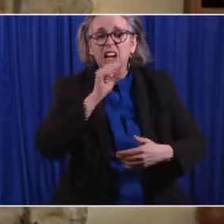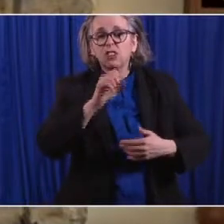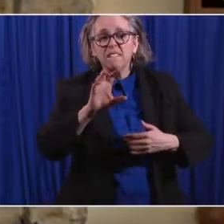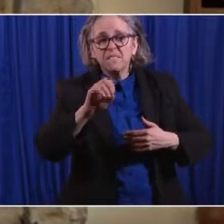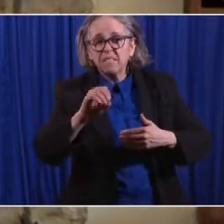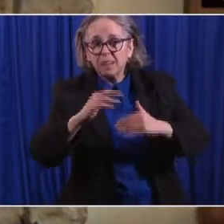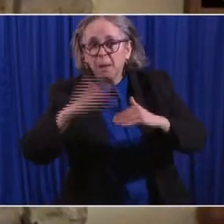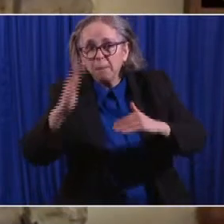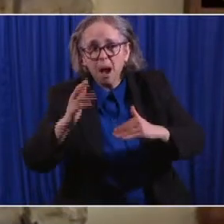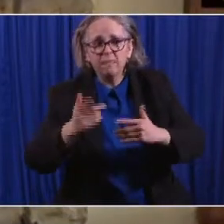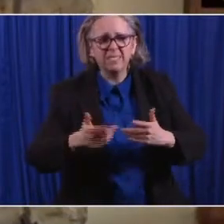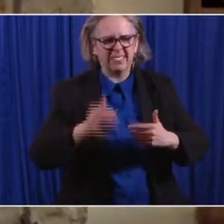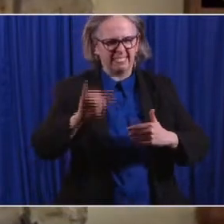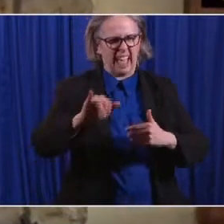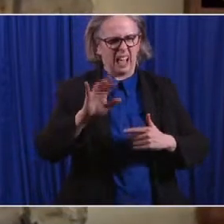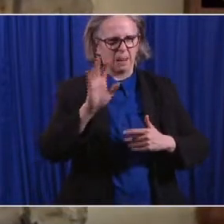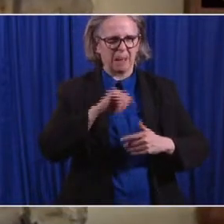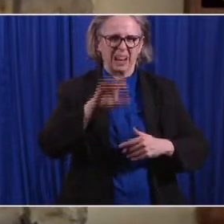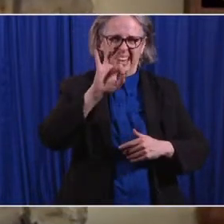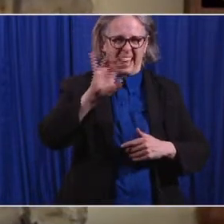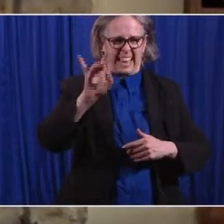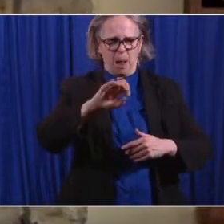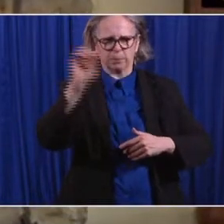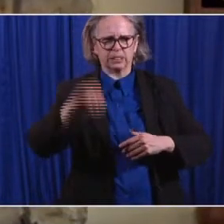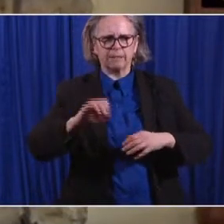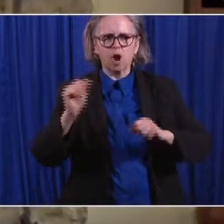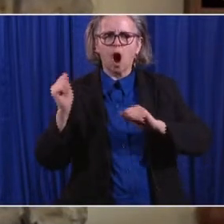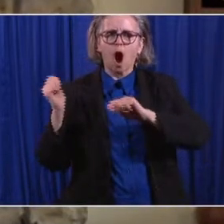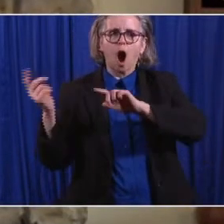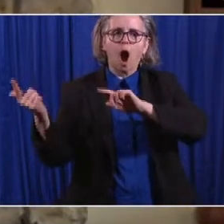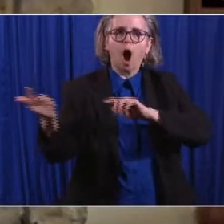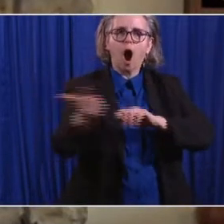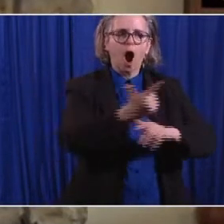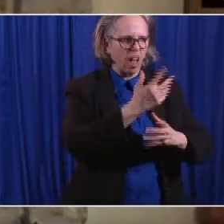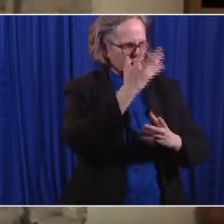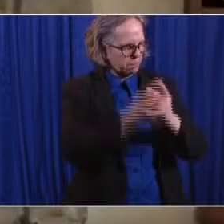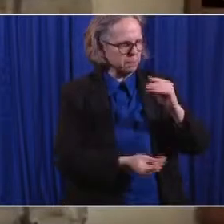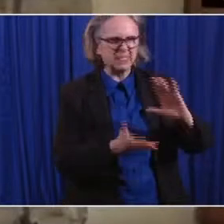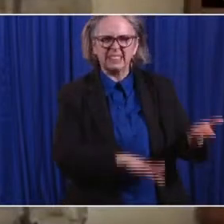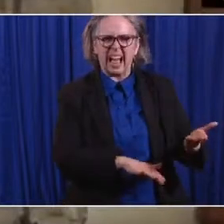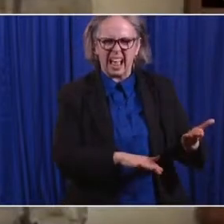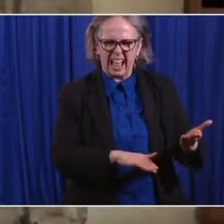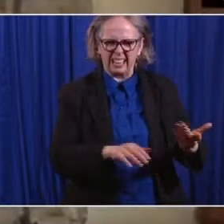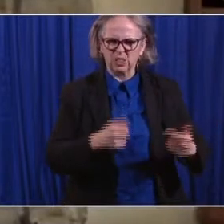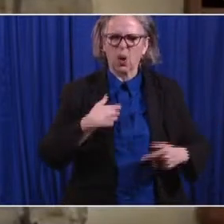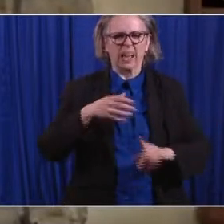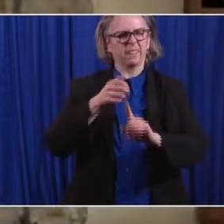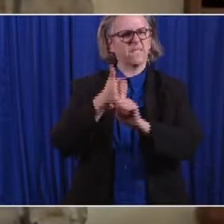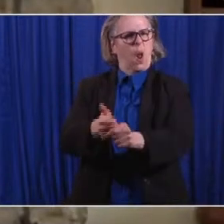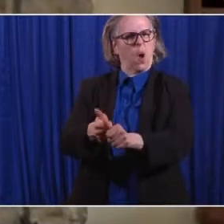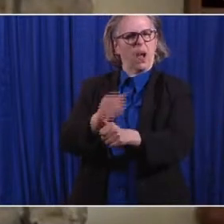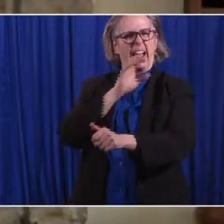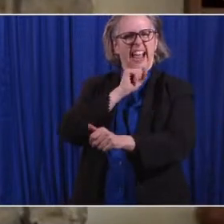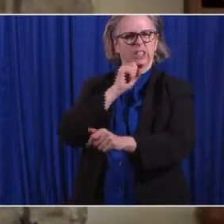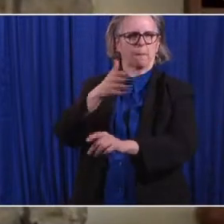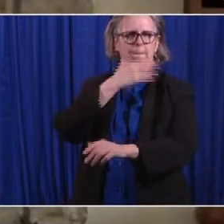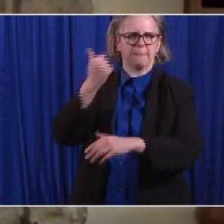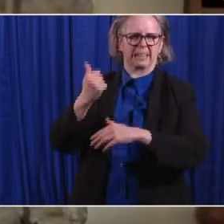98% of all the deaths have been people over 50. So age is really the best indicator.